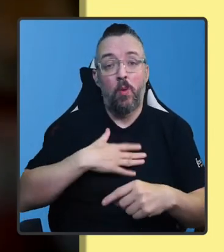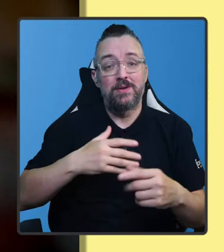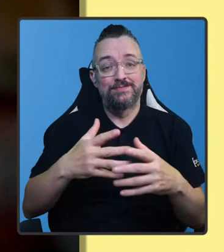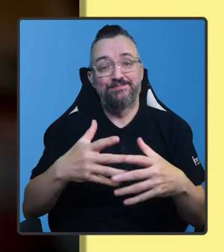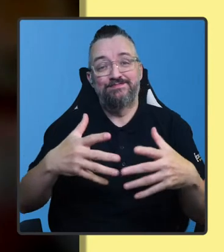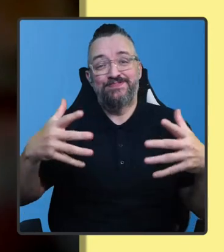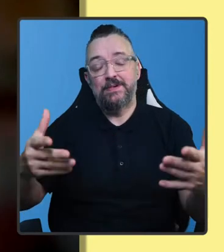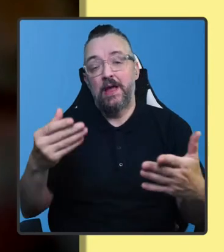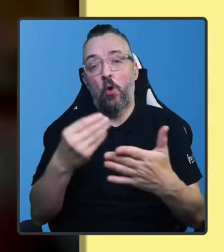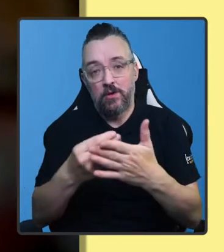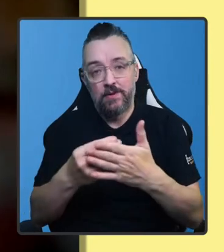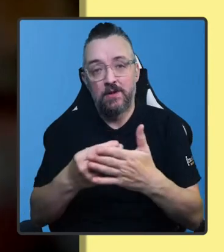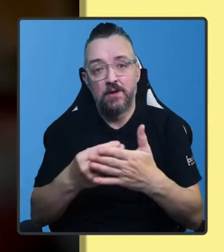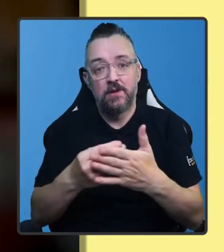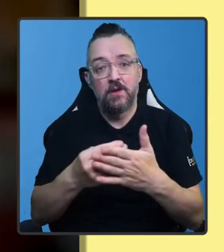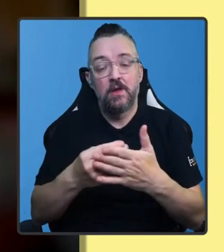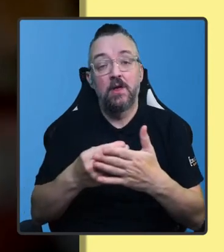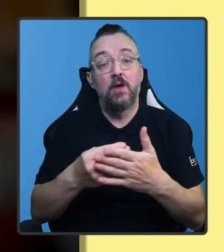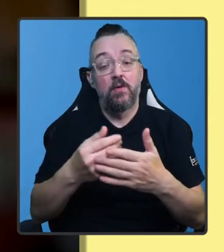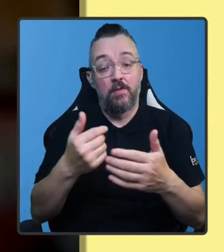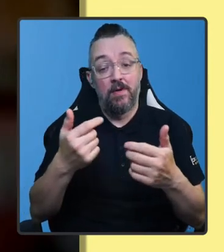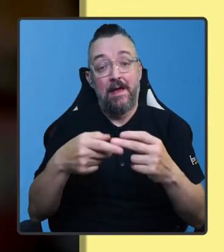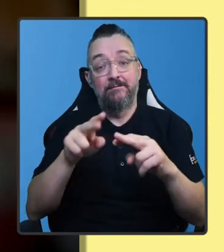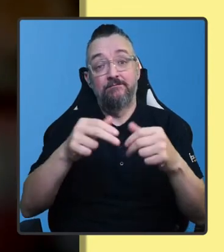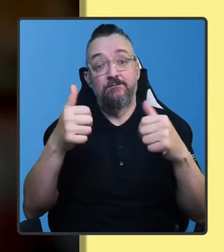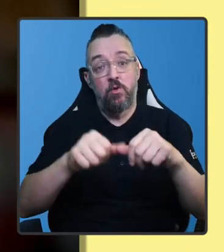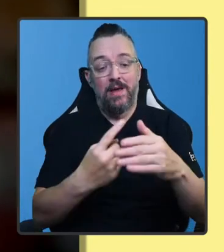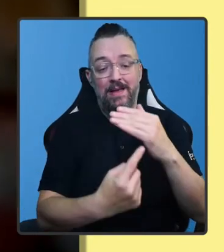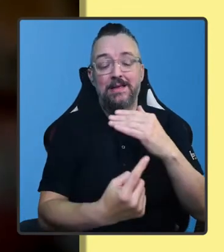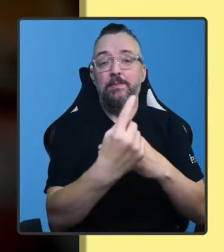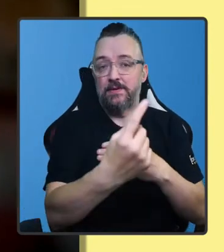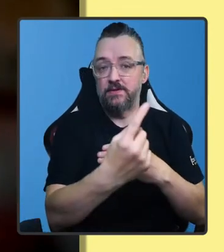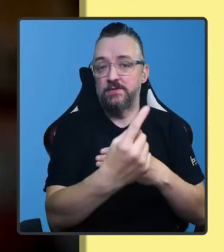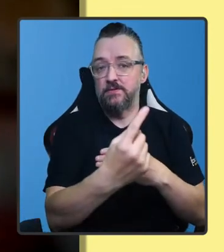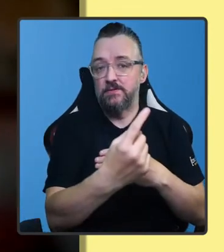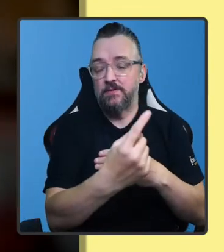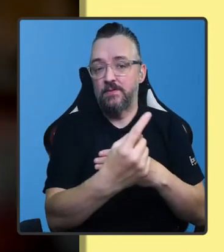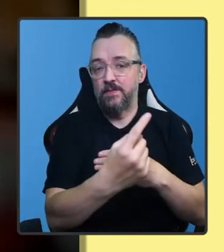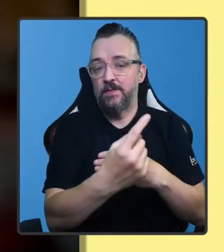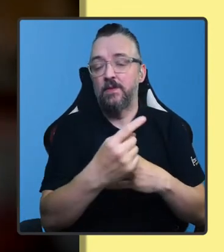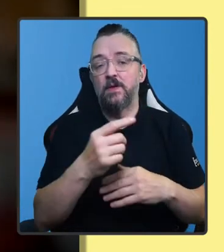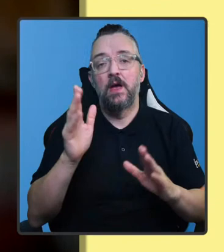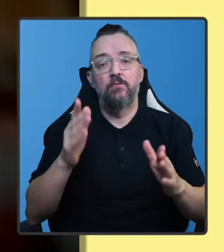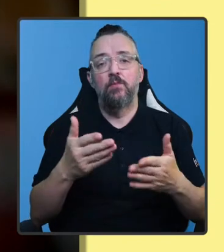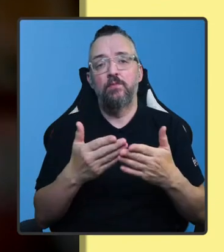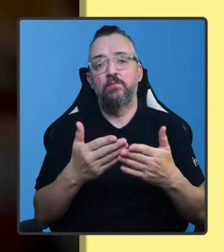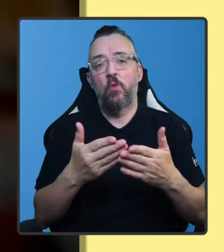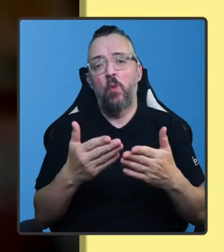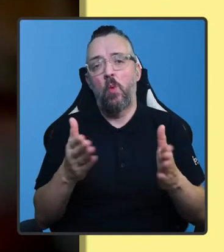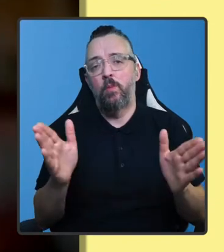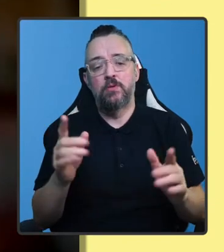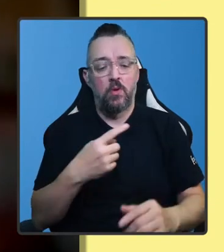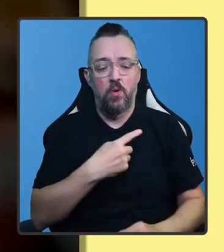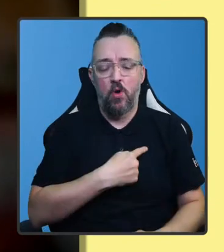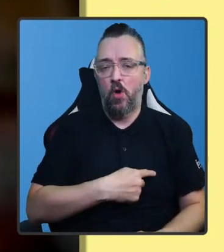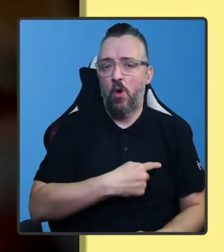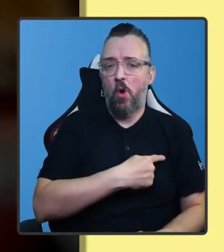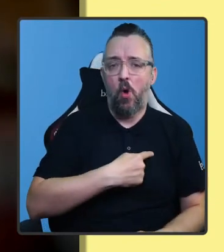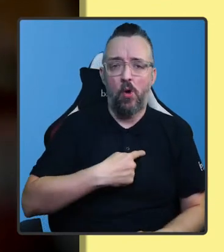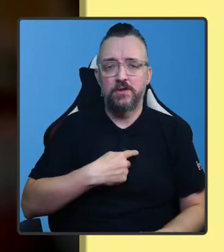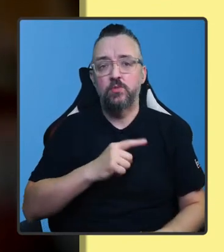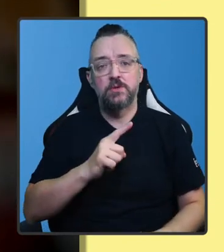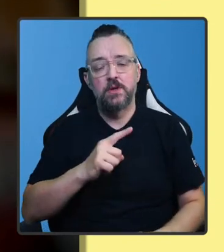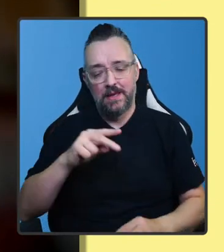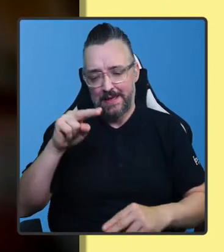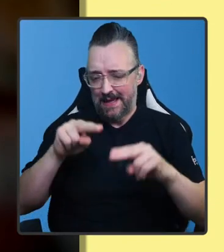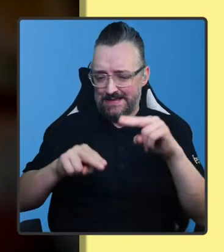it when it takes its place as an independent country. There needs to be an open and honest assessment of the shortfalls within employment